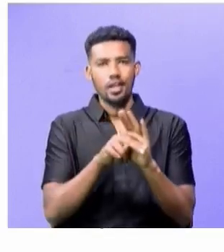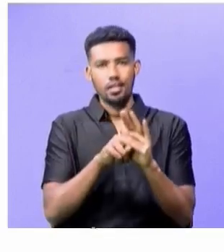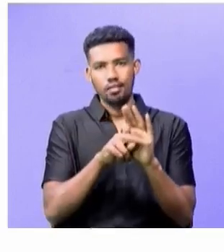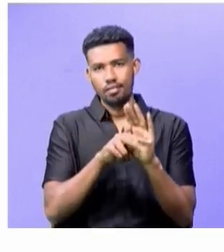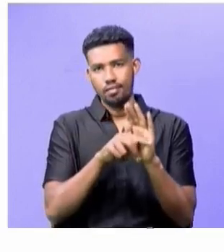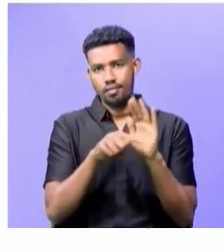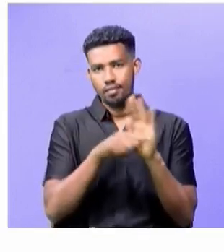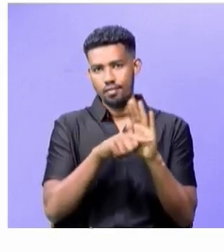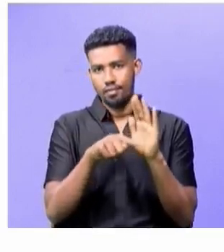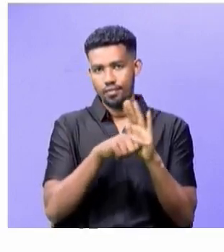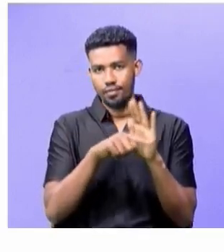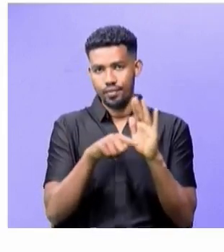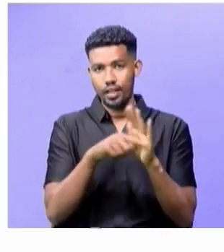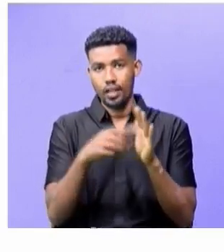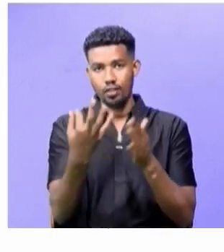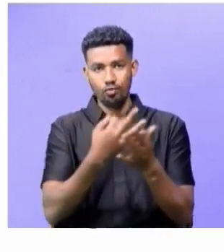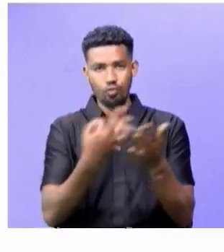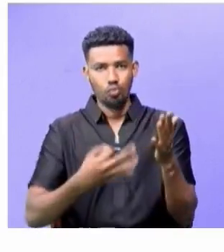Here is students.